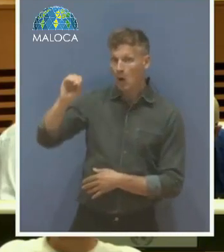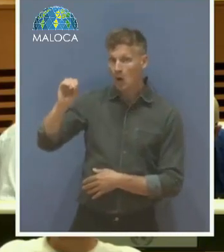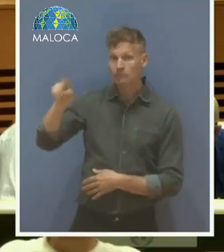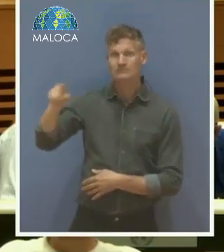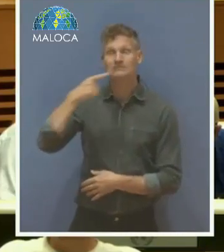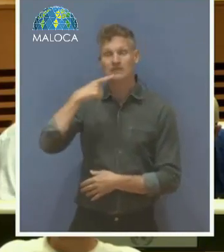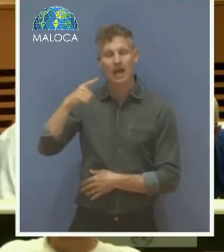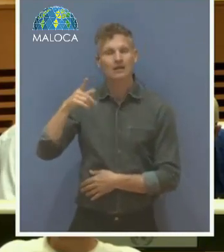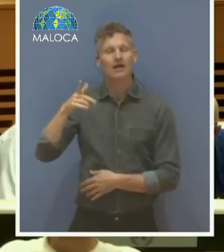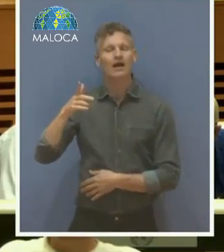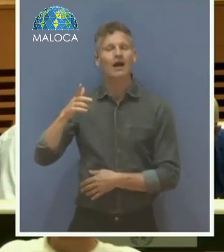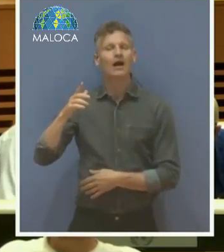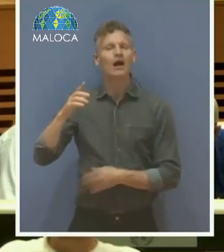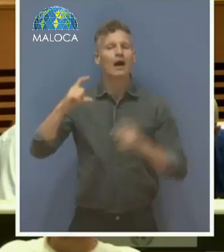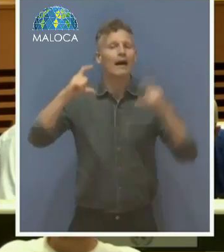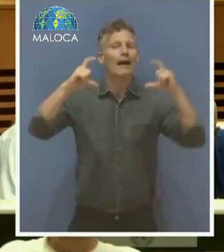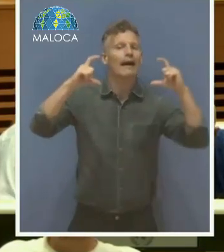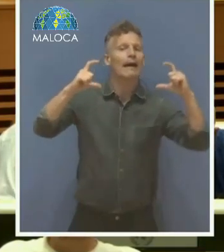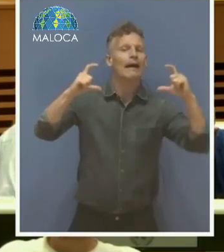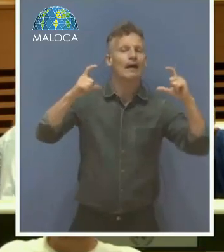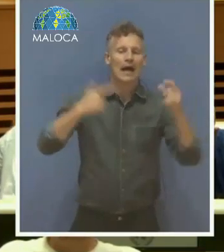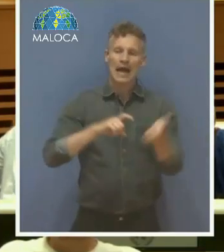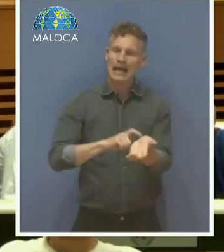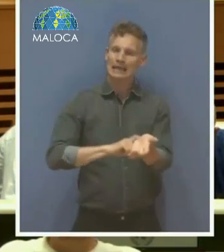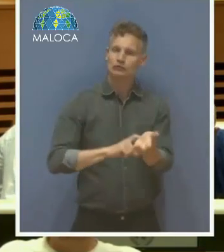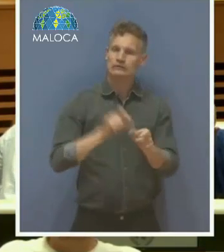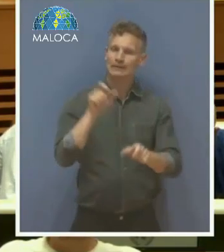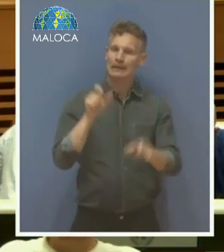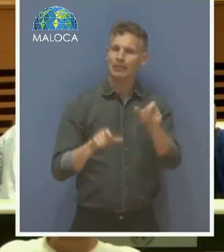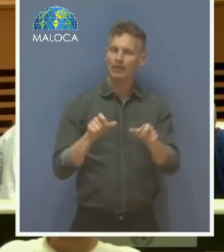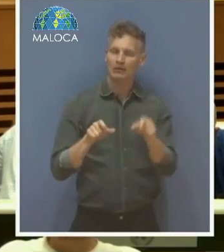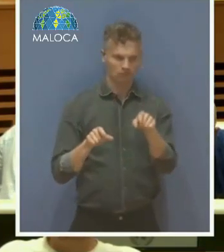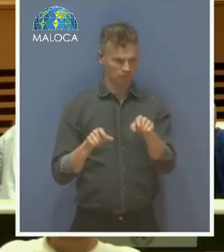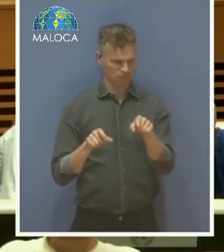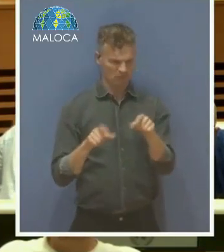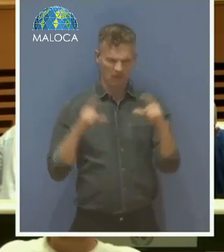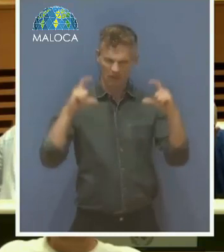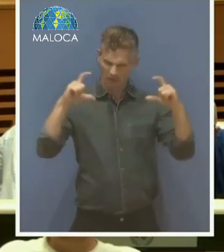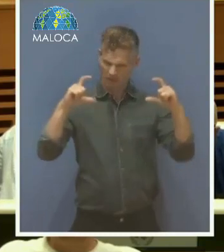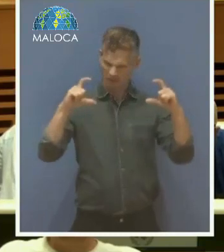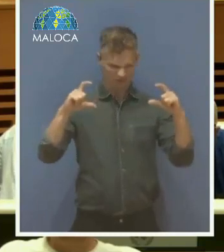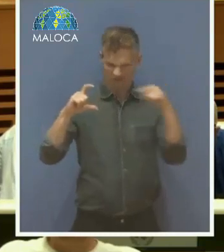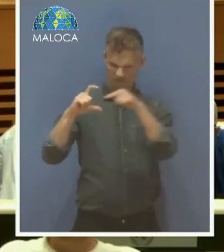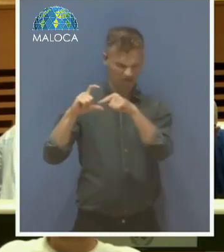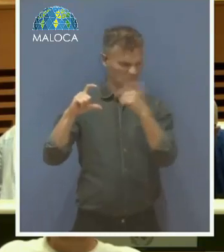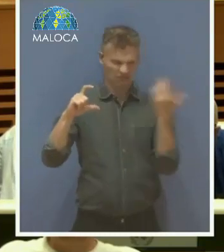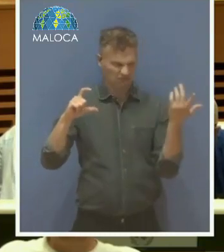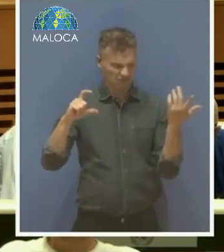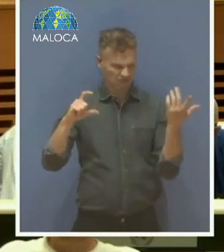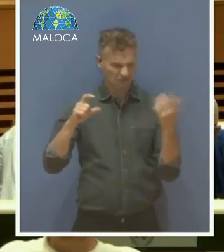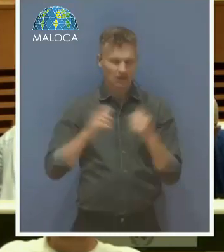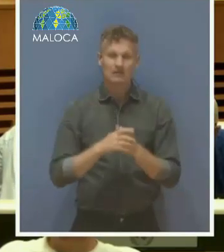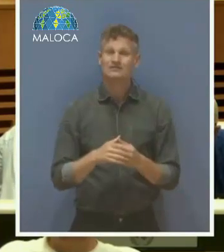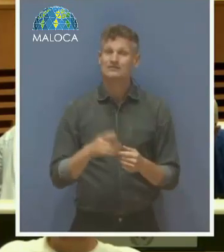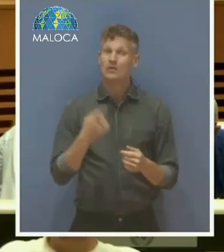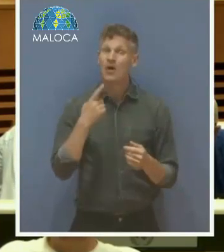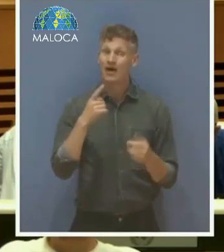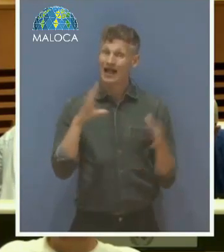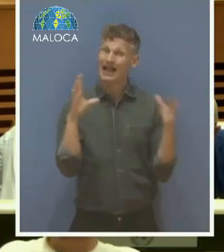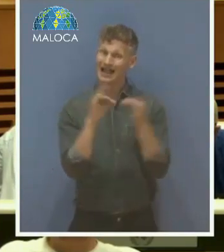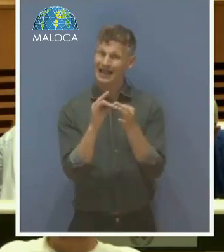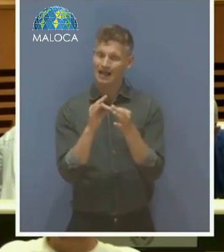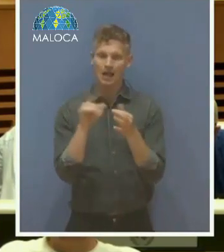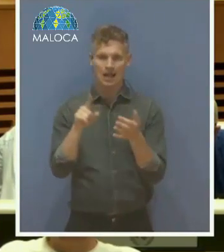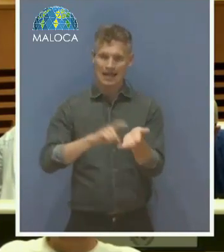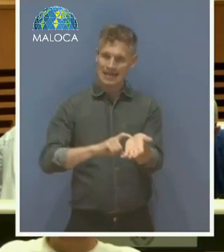square brackets. That is to say, in a treaty on the protection of indigenous peoples' intellectual property, indigenous peoples